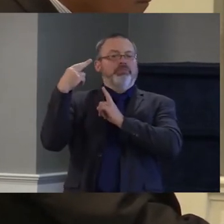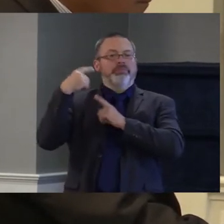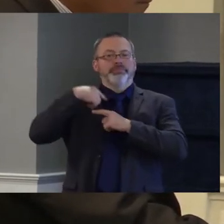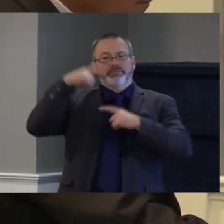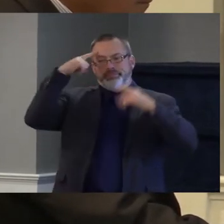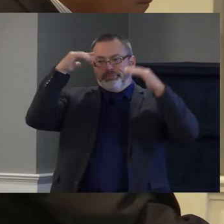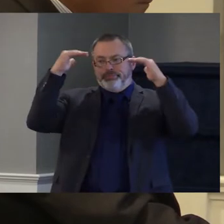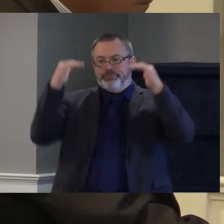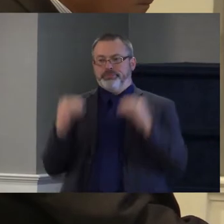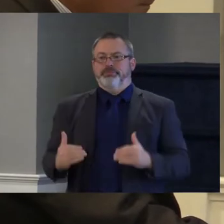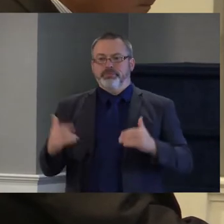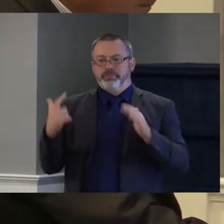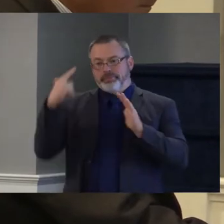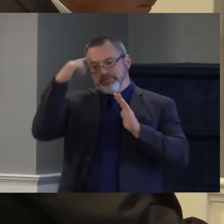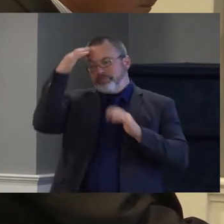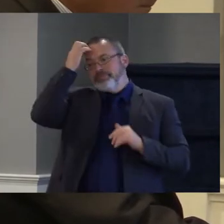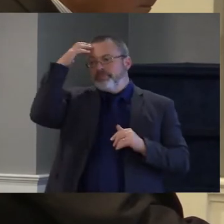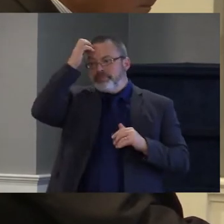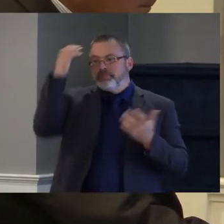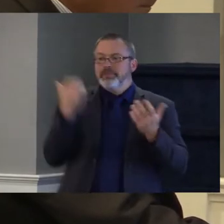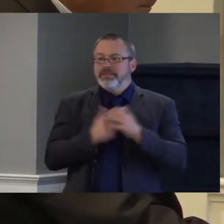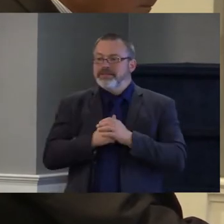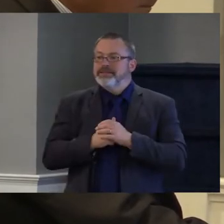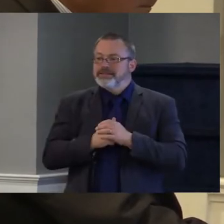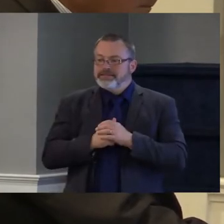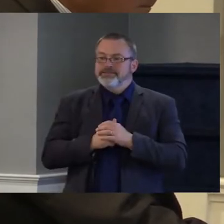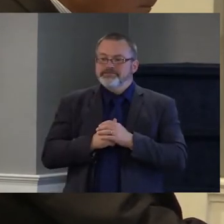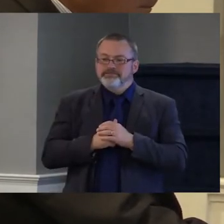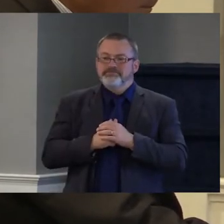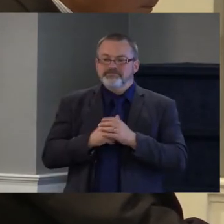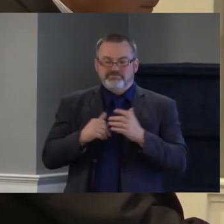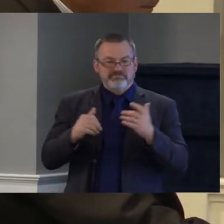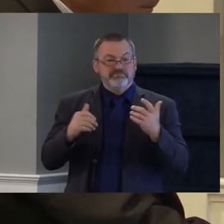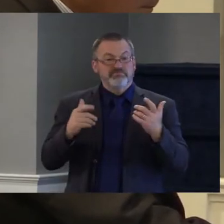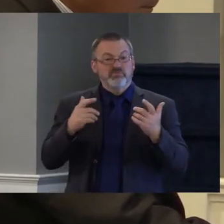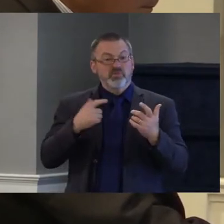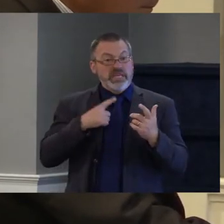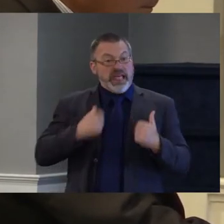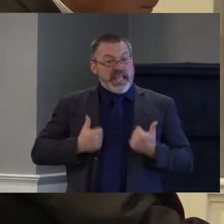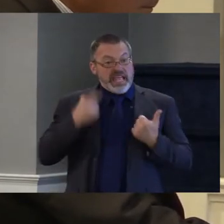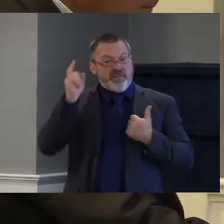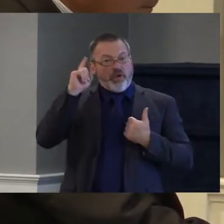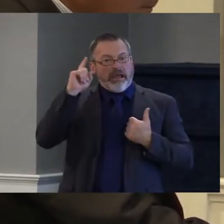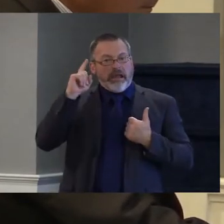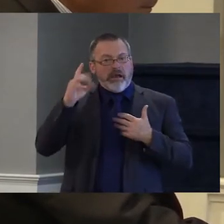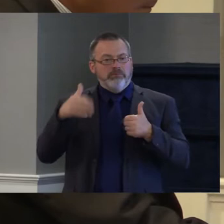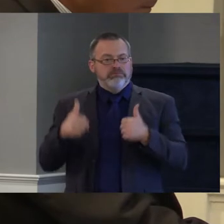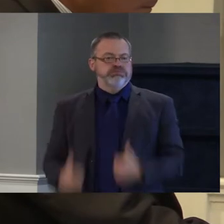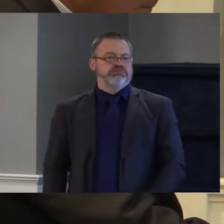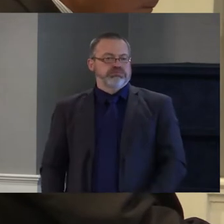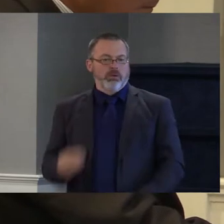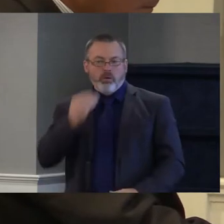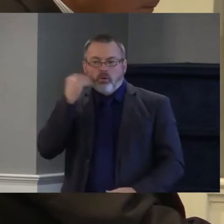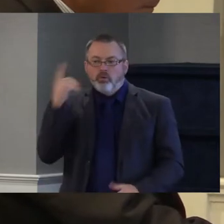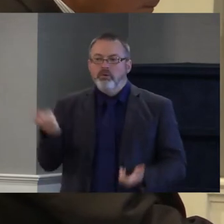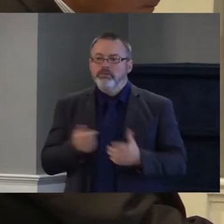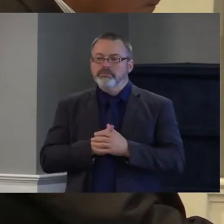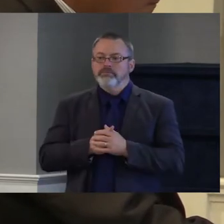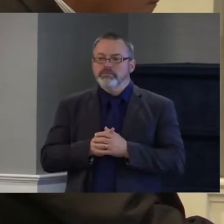subhuman institutions on the fringes of society, where forced sterilization was common. If you're lucky enough to